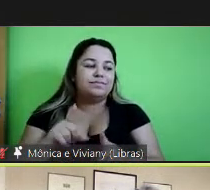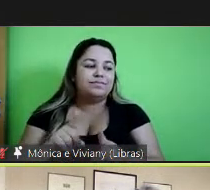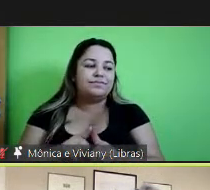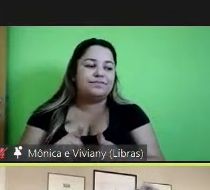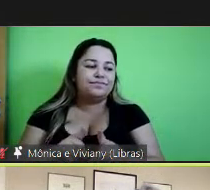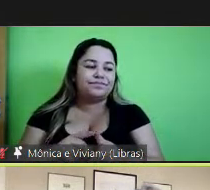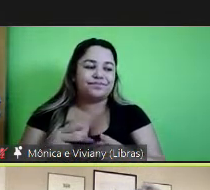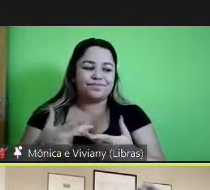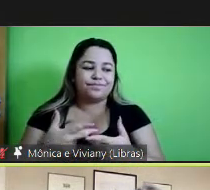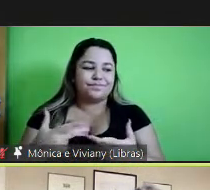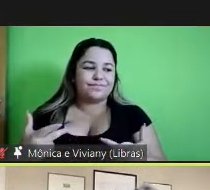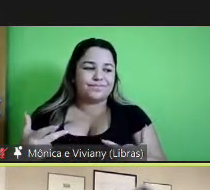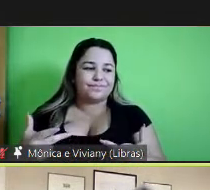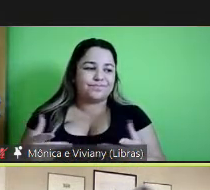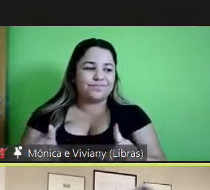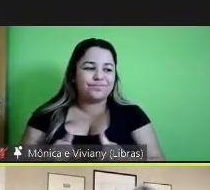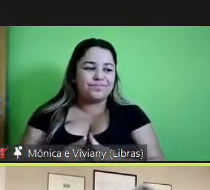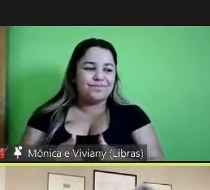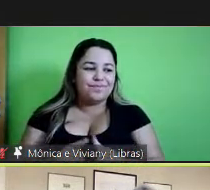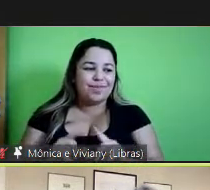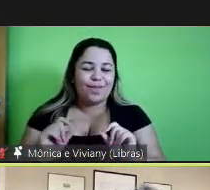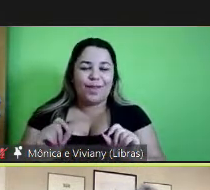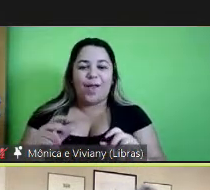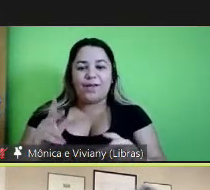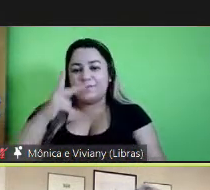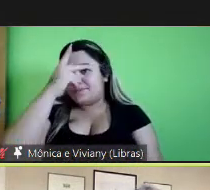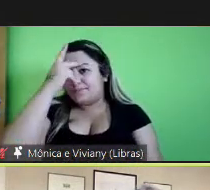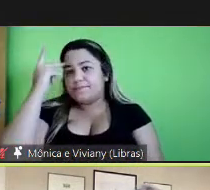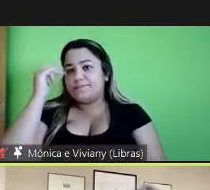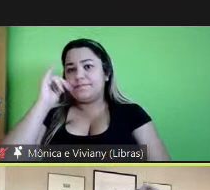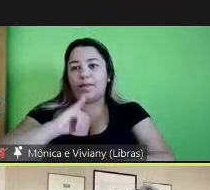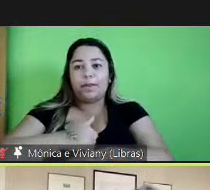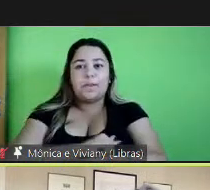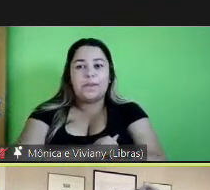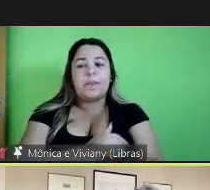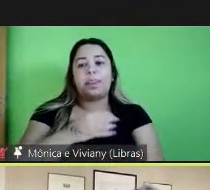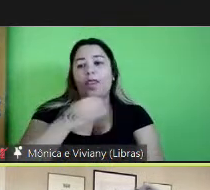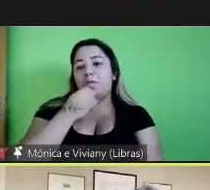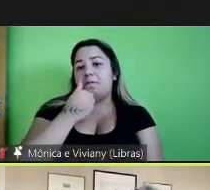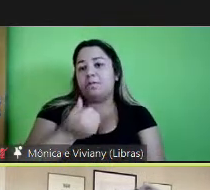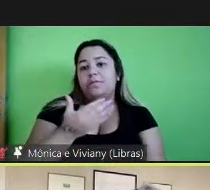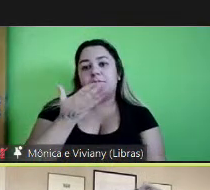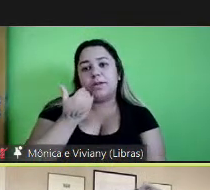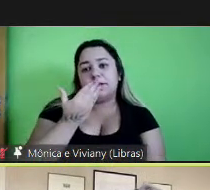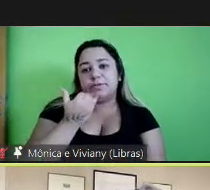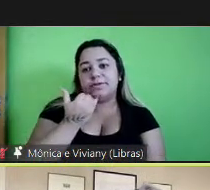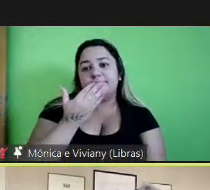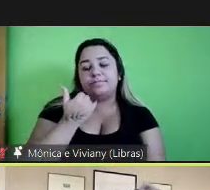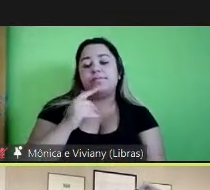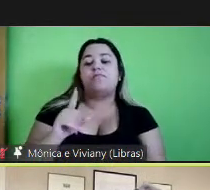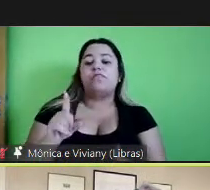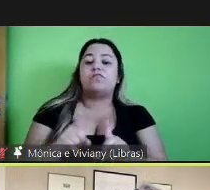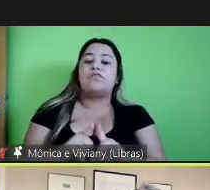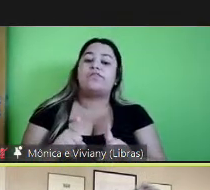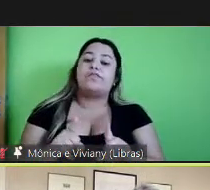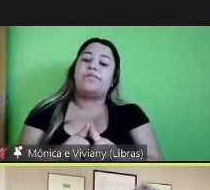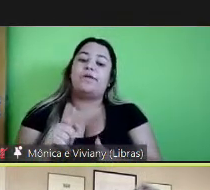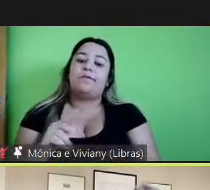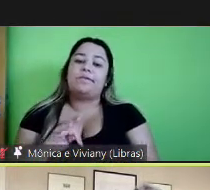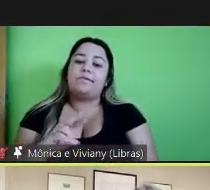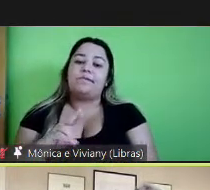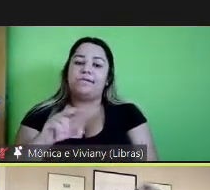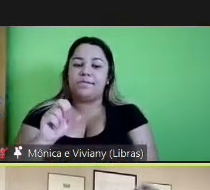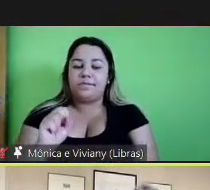physically active and are not eating a healthy diet, and we must not make those assumptions. The fourth key principle is